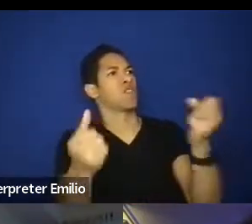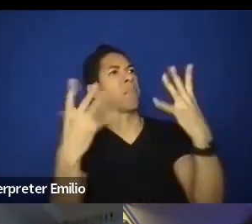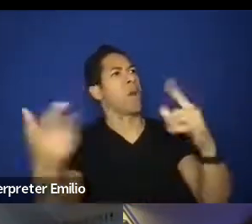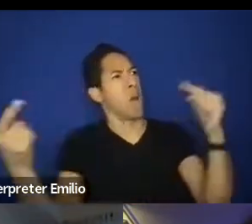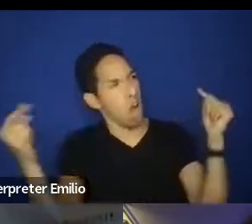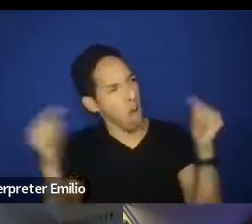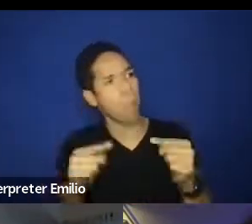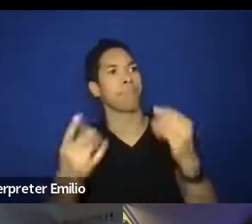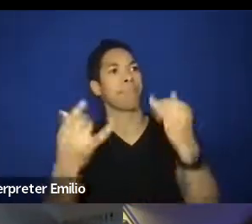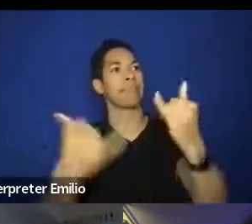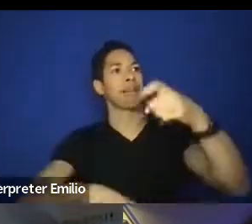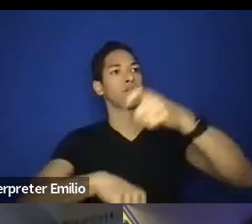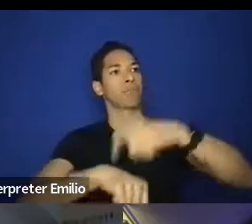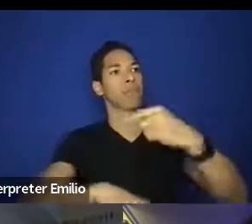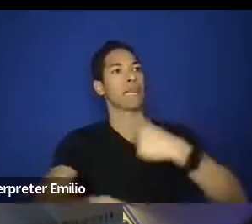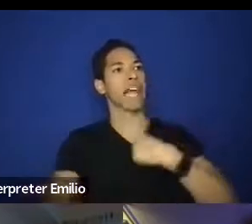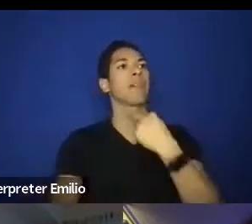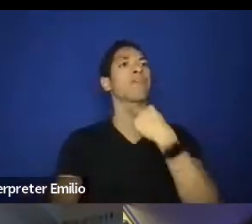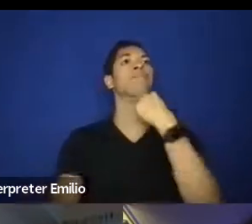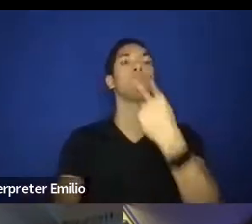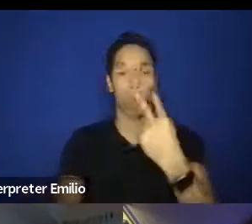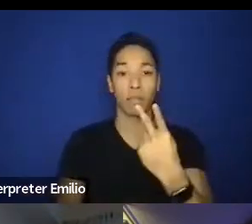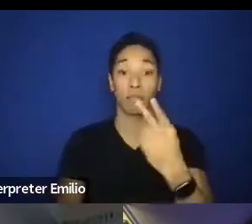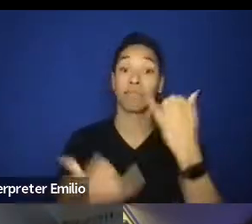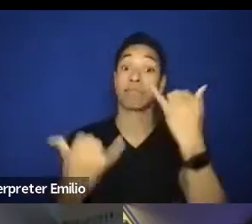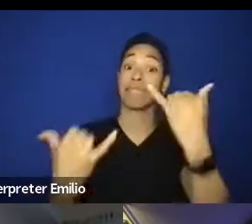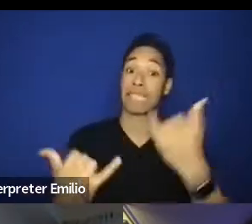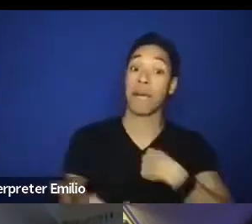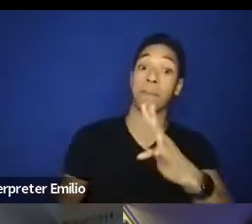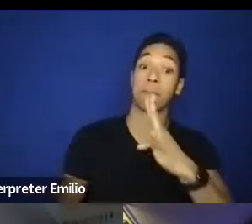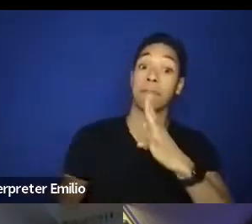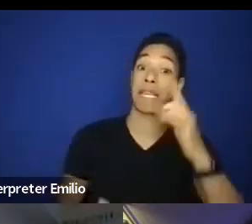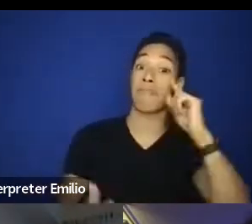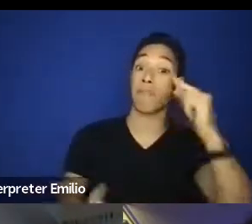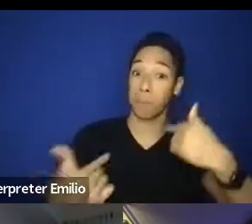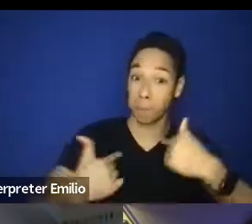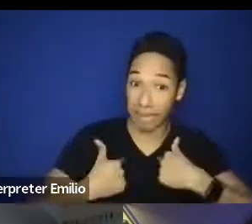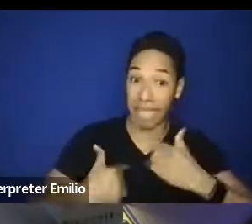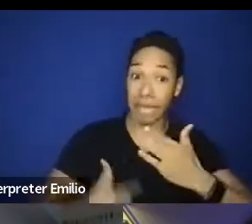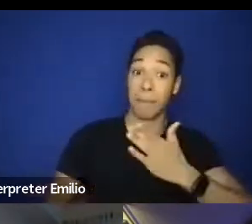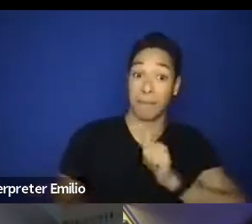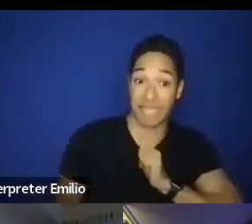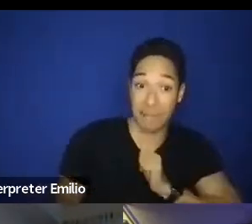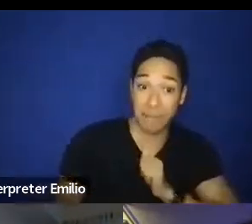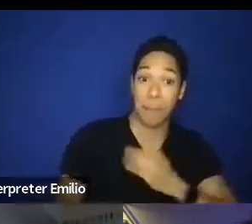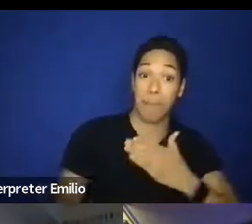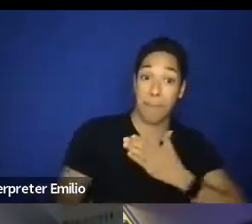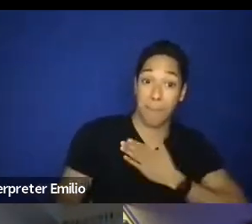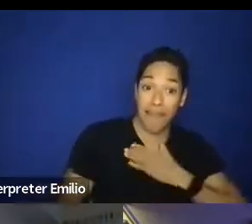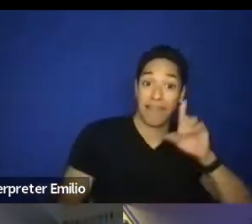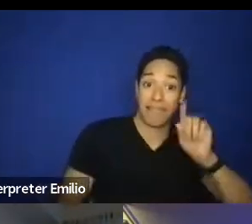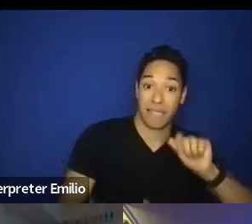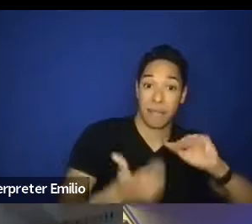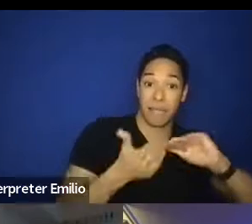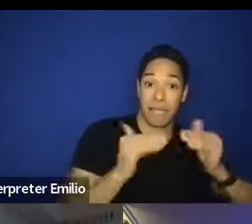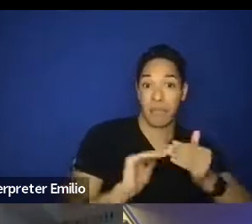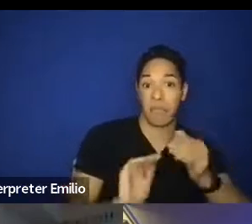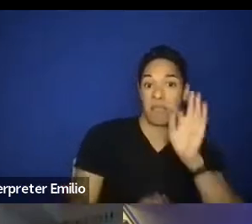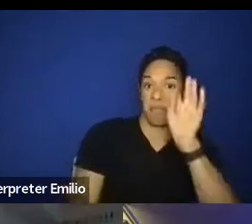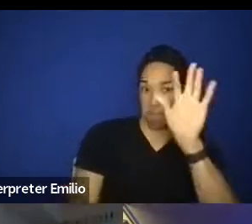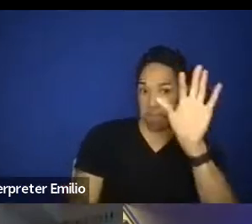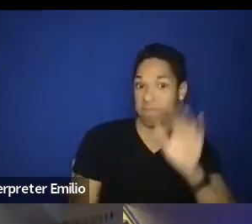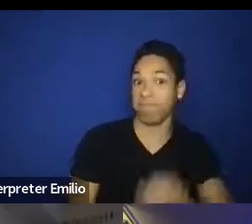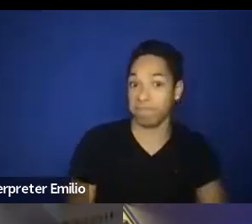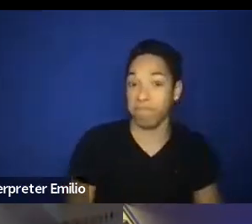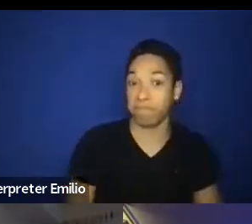able to speak my voice. So I'm speaking right now only for myself and my disabled community. Yeah. Well, yeah,